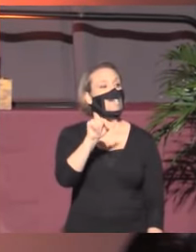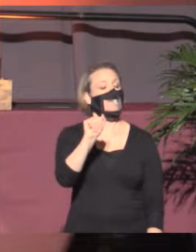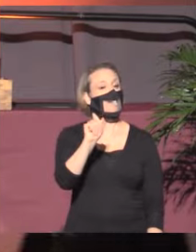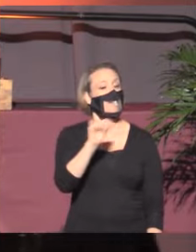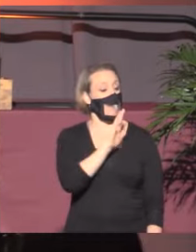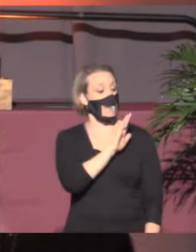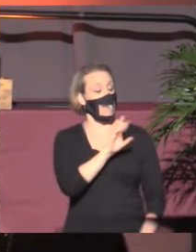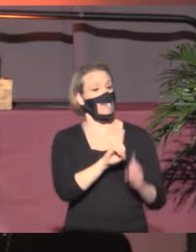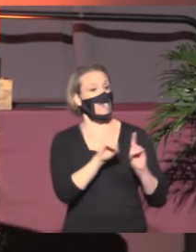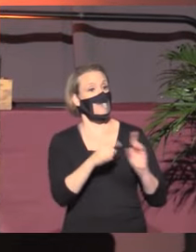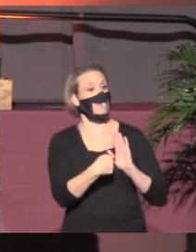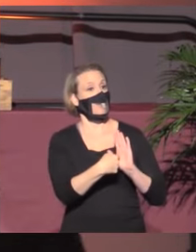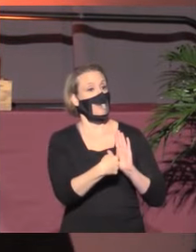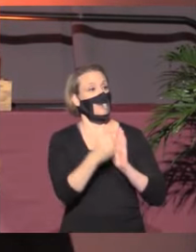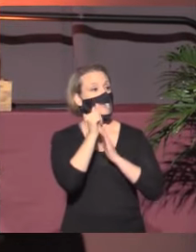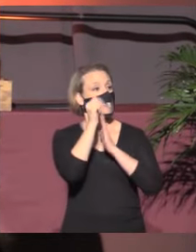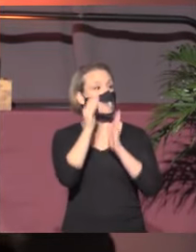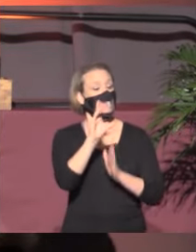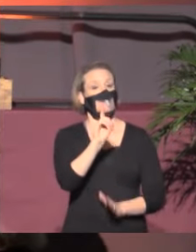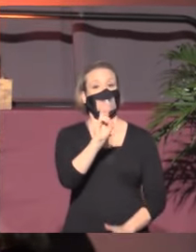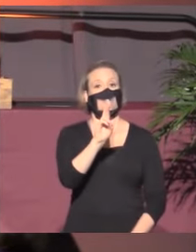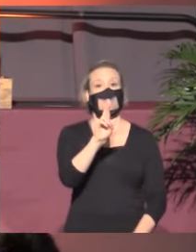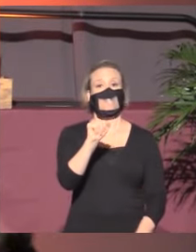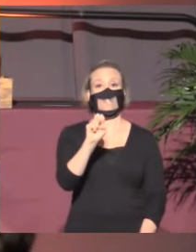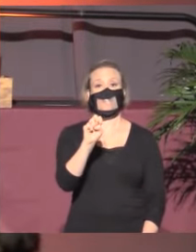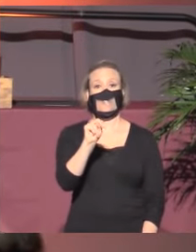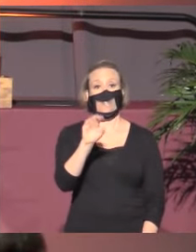is presented by Trustee Doran Clark.